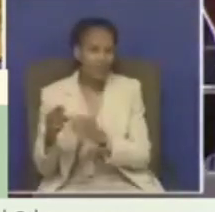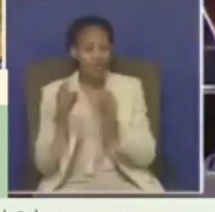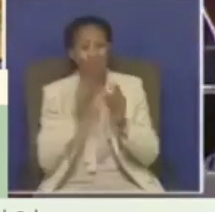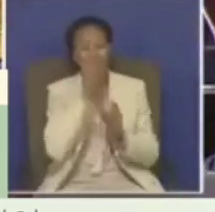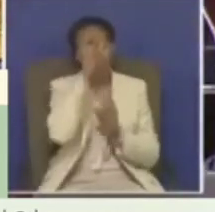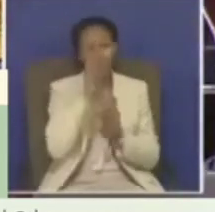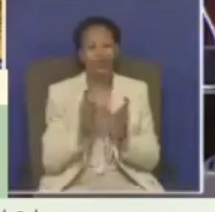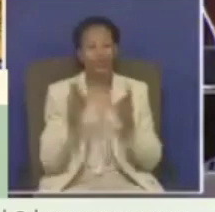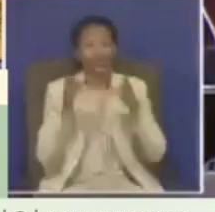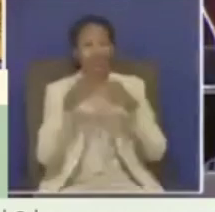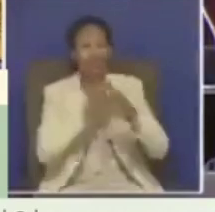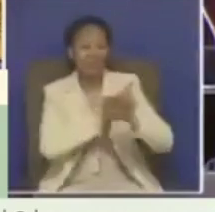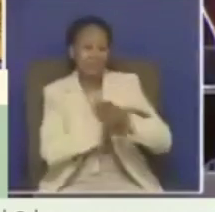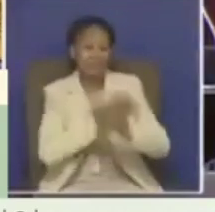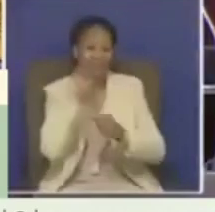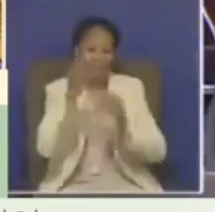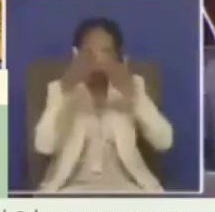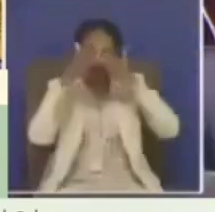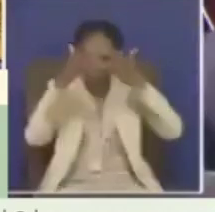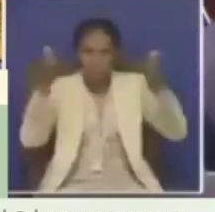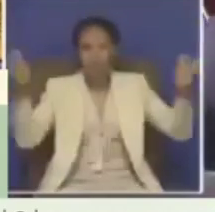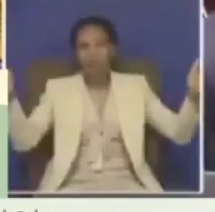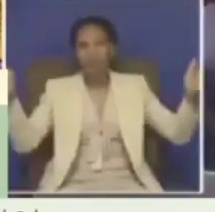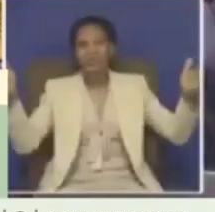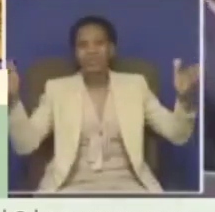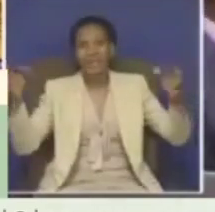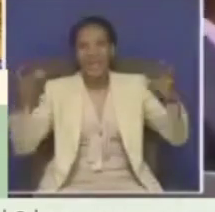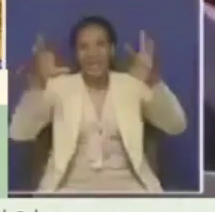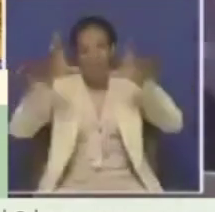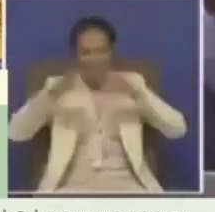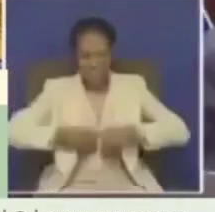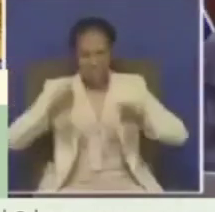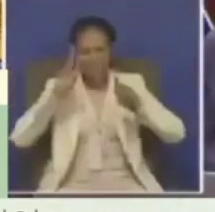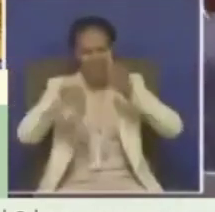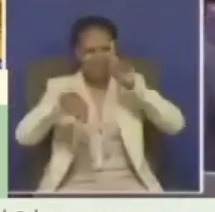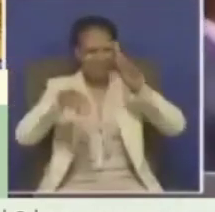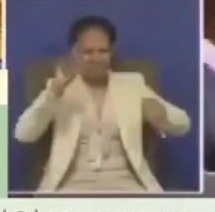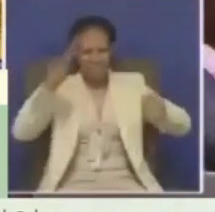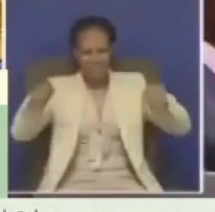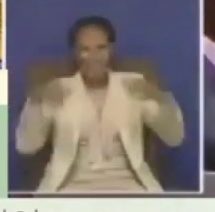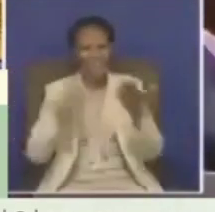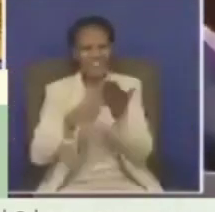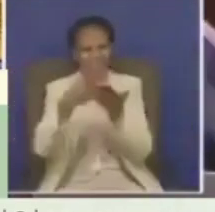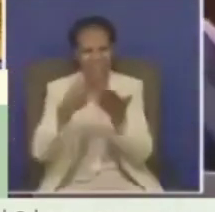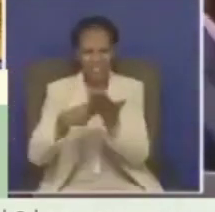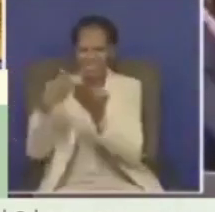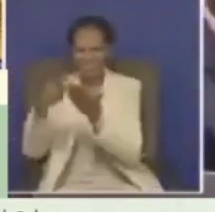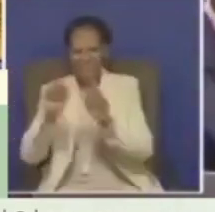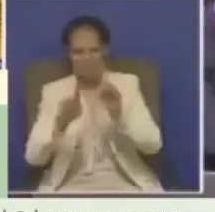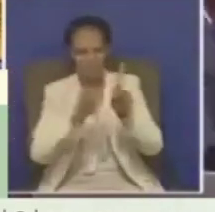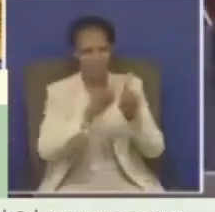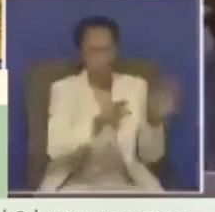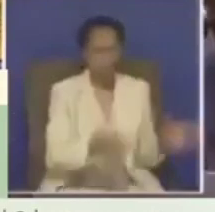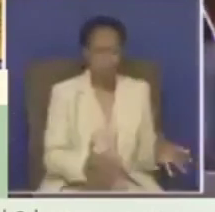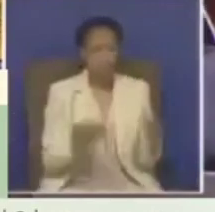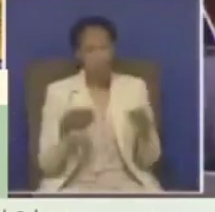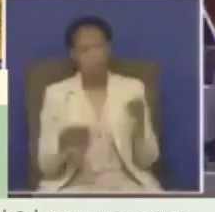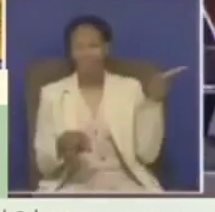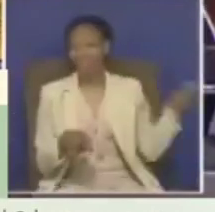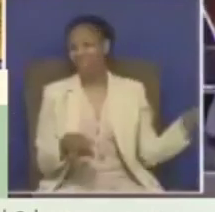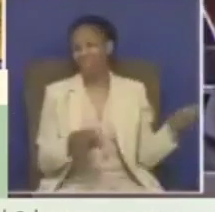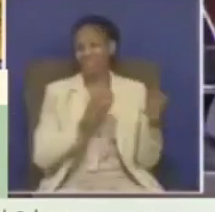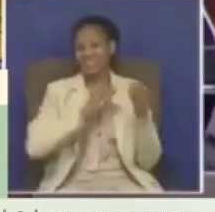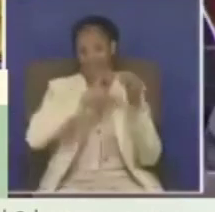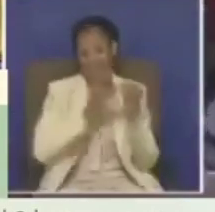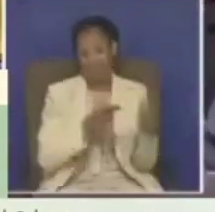portfolio committee mandate is broad. It allows a whole manner of discussions. This amendment, what it does,